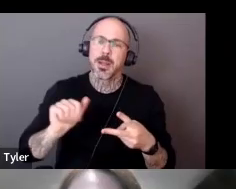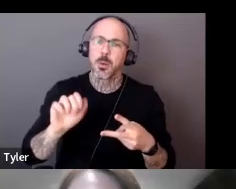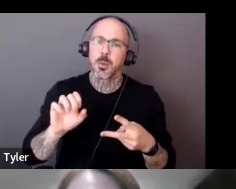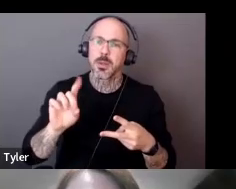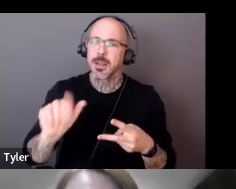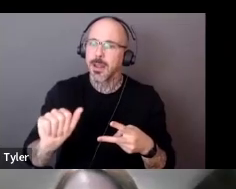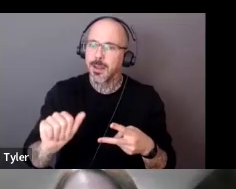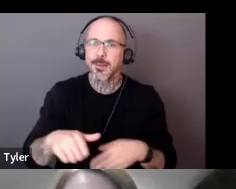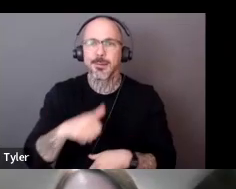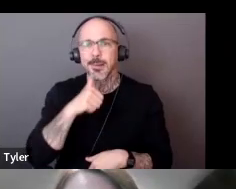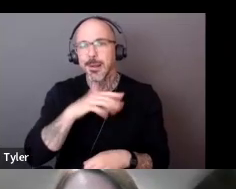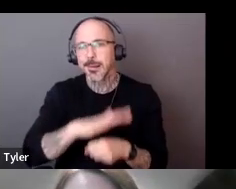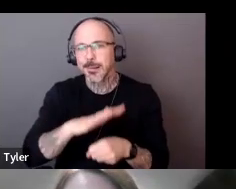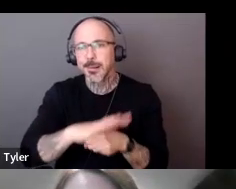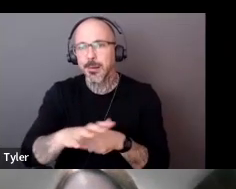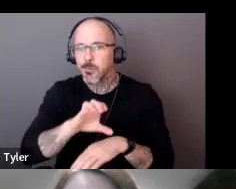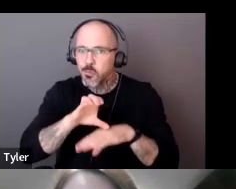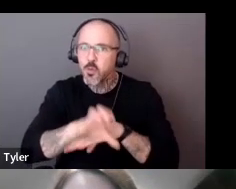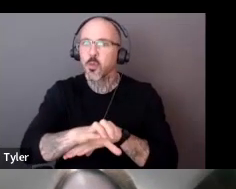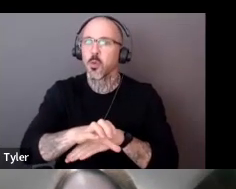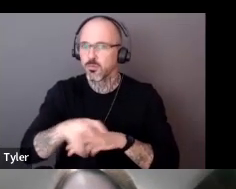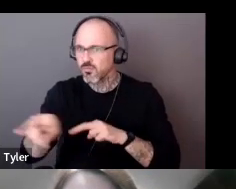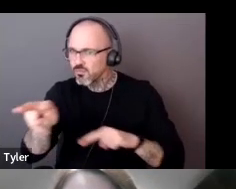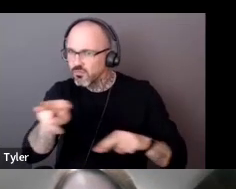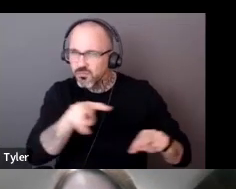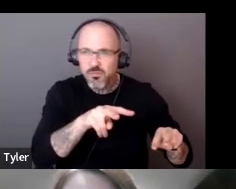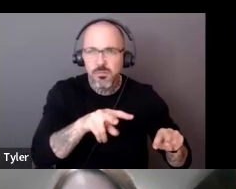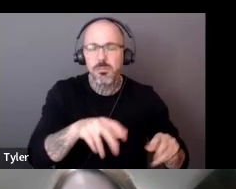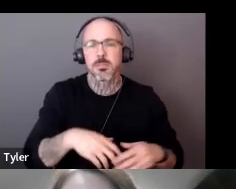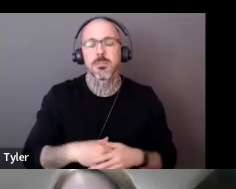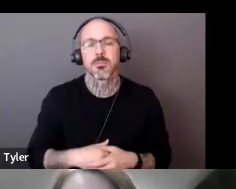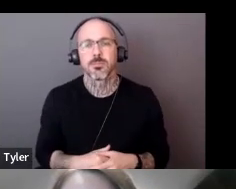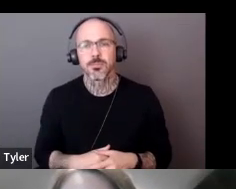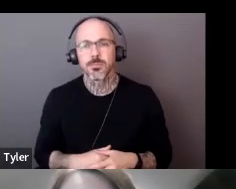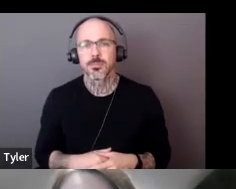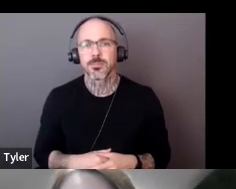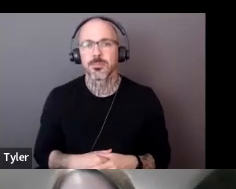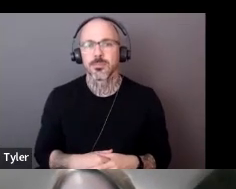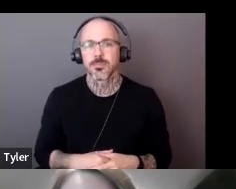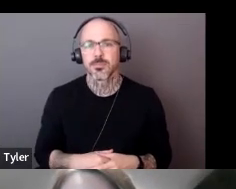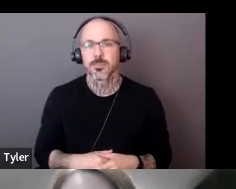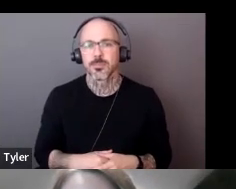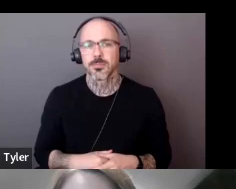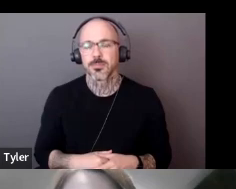there's not effective enforcement. But at least in principle,